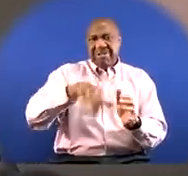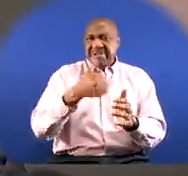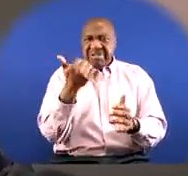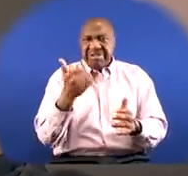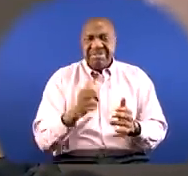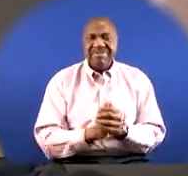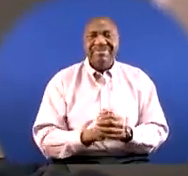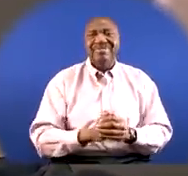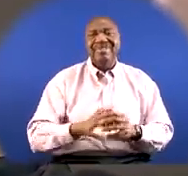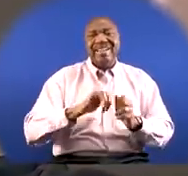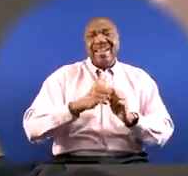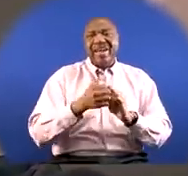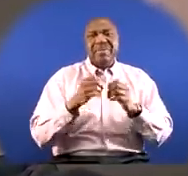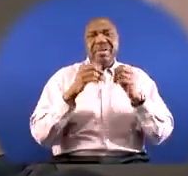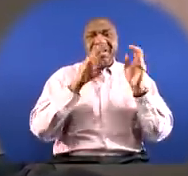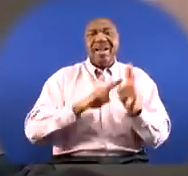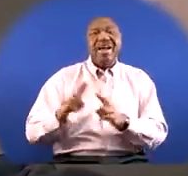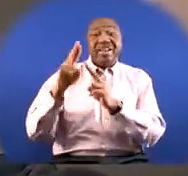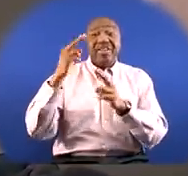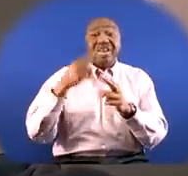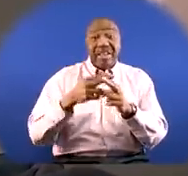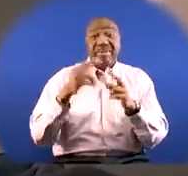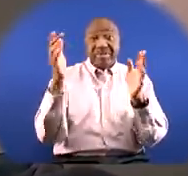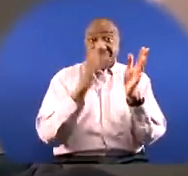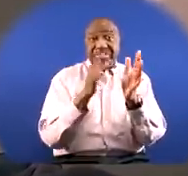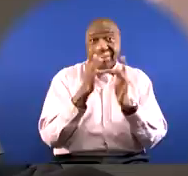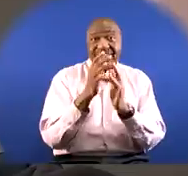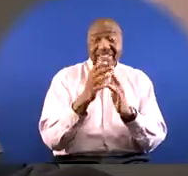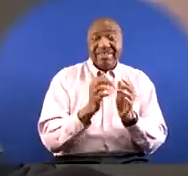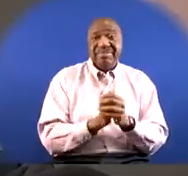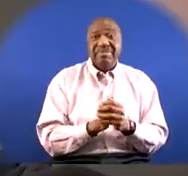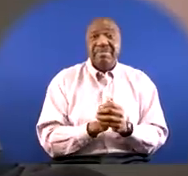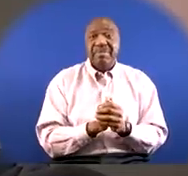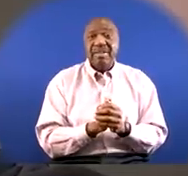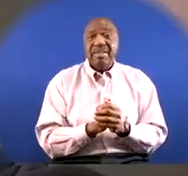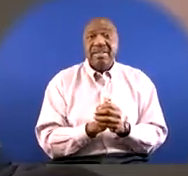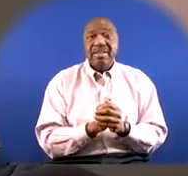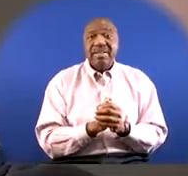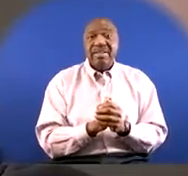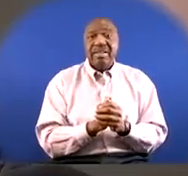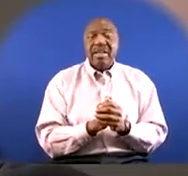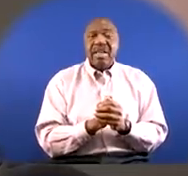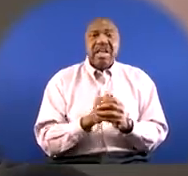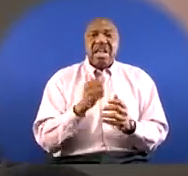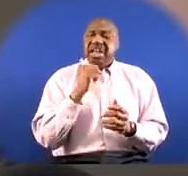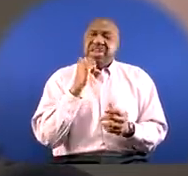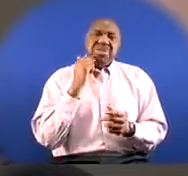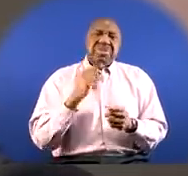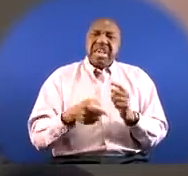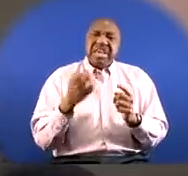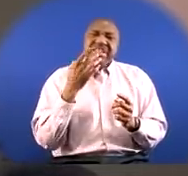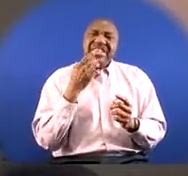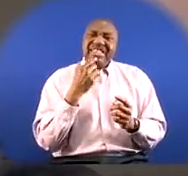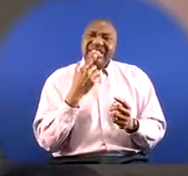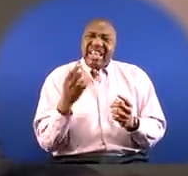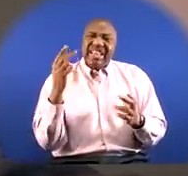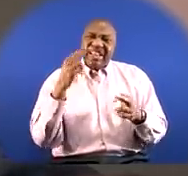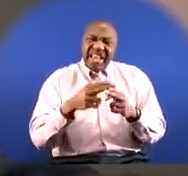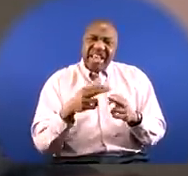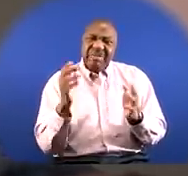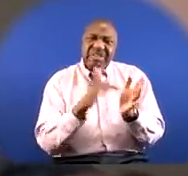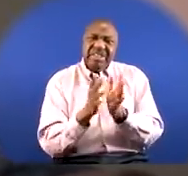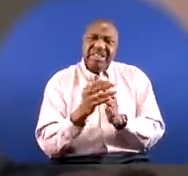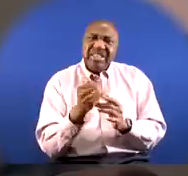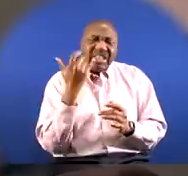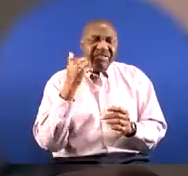Oh, how we bless the name of Jesus. It makes no sense to say that name 452 times if you're not